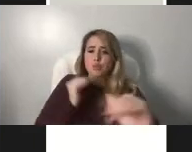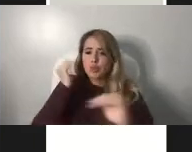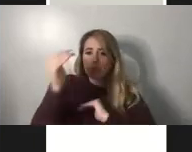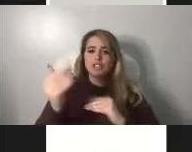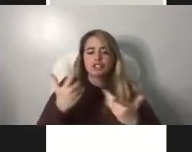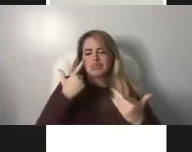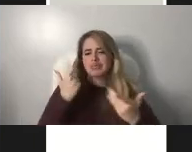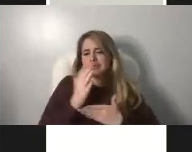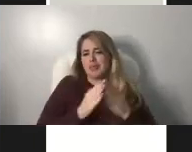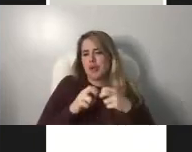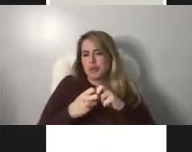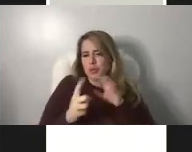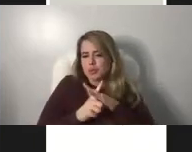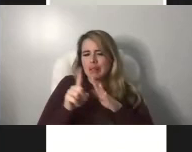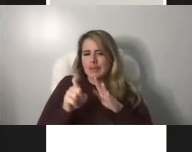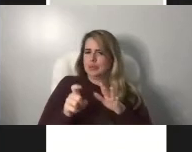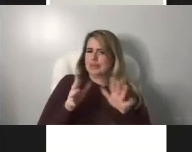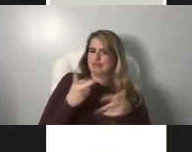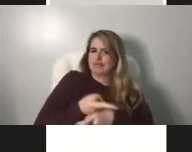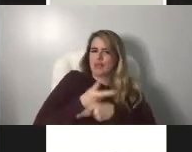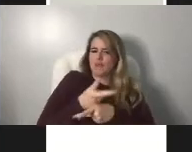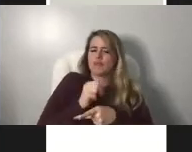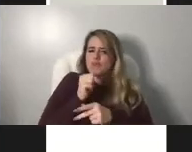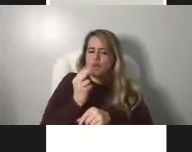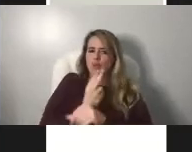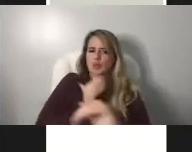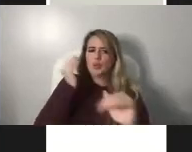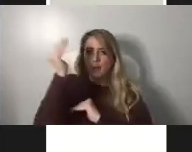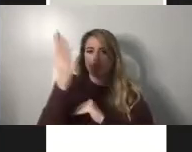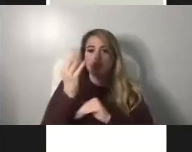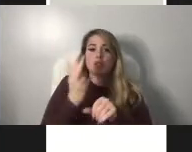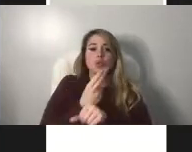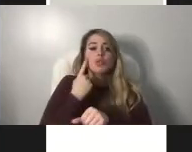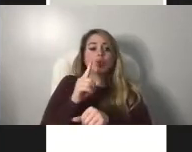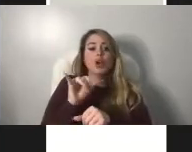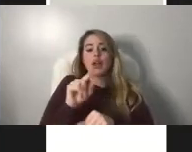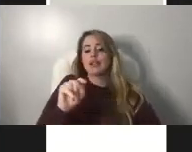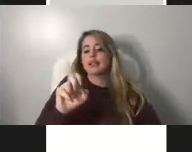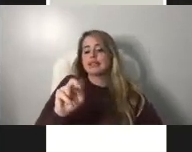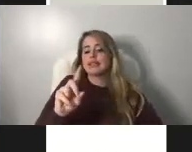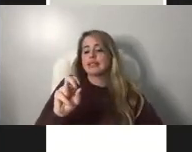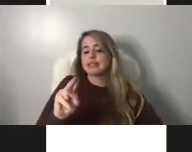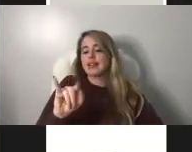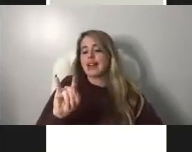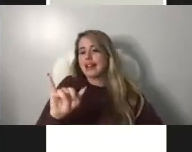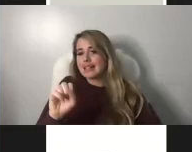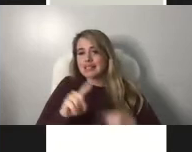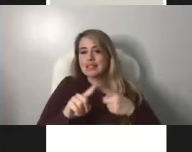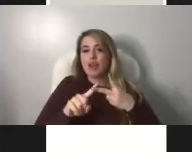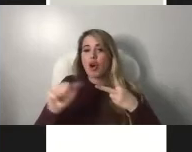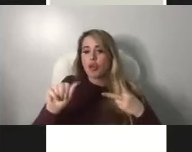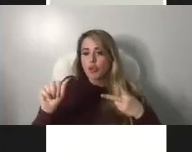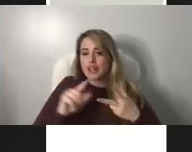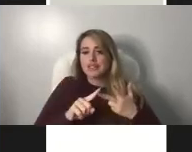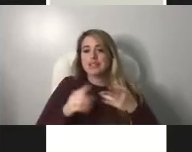some problems. So you have to be judicious about its use. And it can be used for things like tendinitis or arthritis or